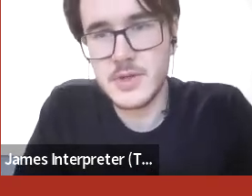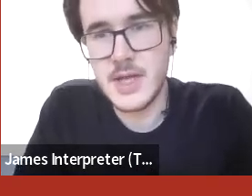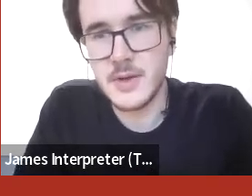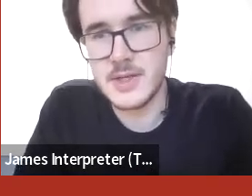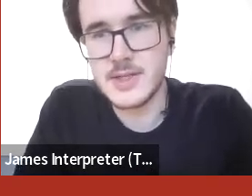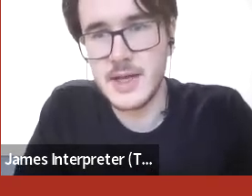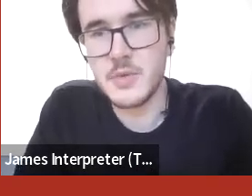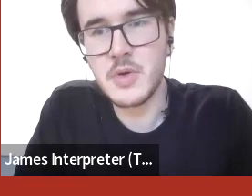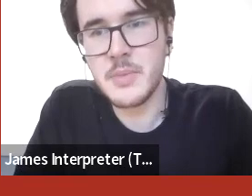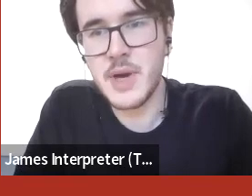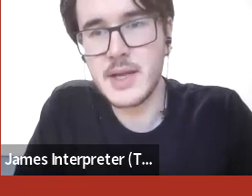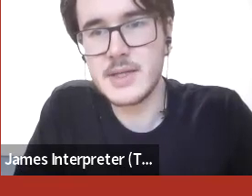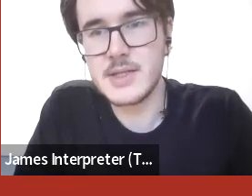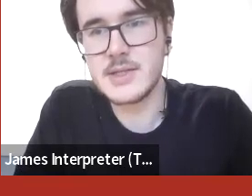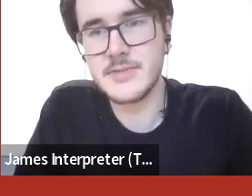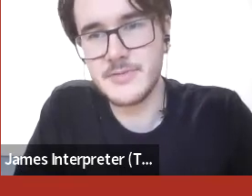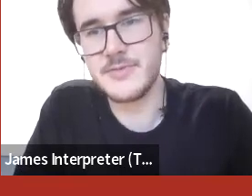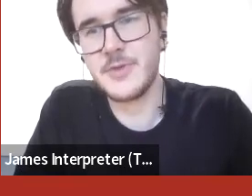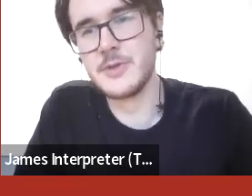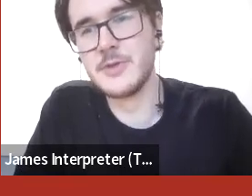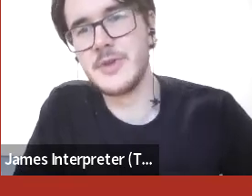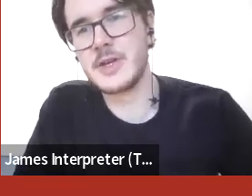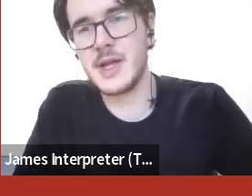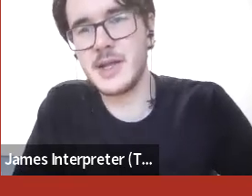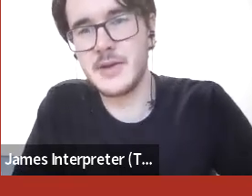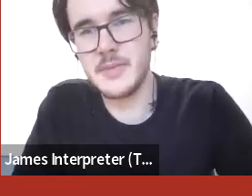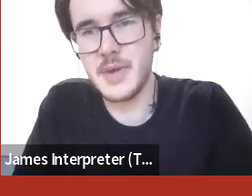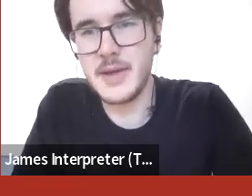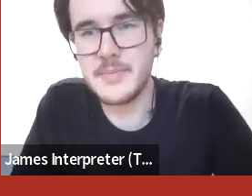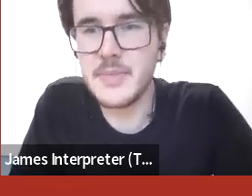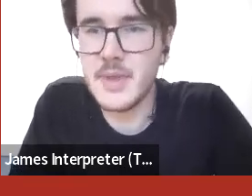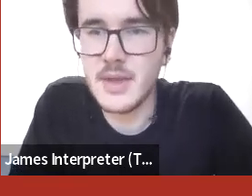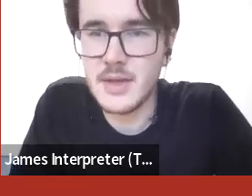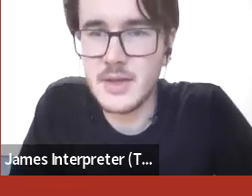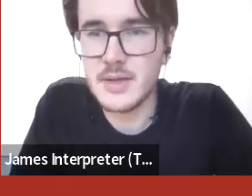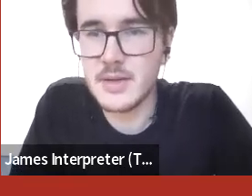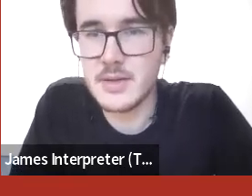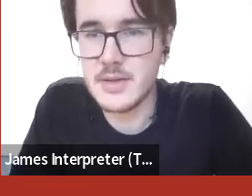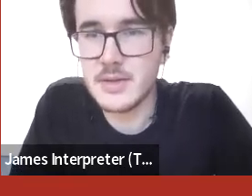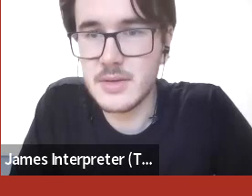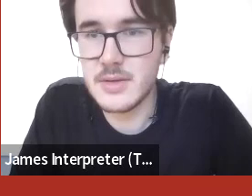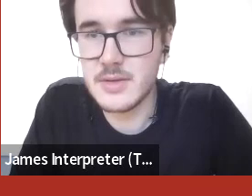So we've got to stay on this slide. We're going to practice full finger spelling now, okay?